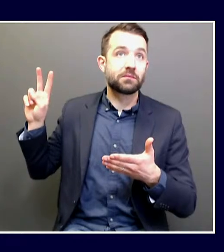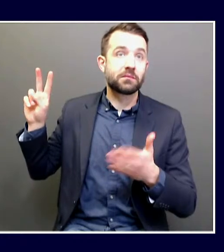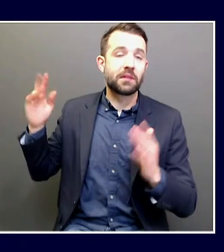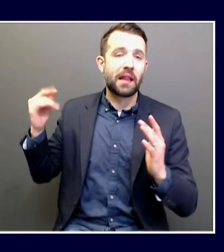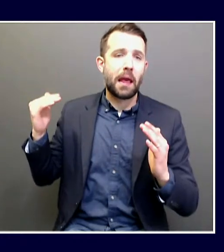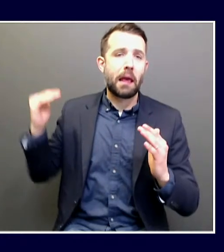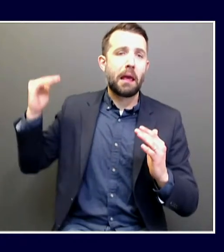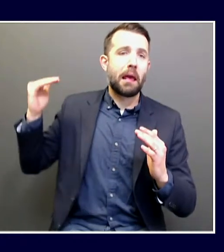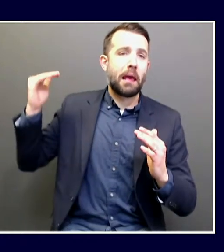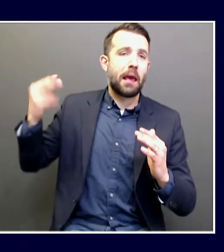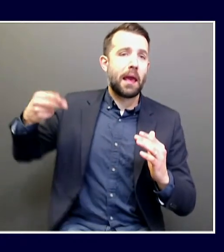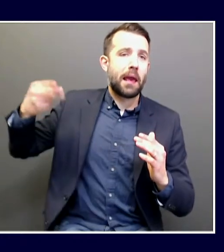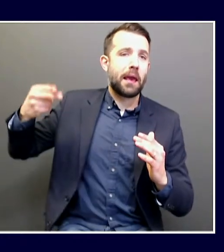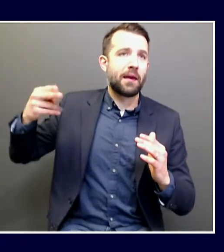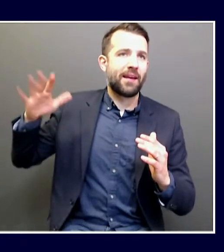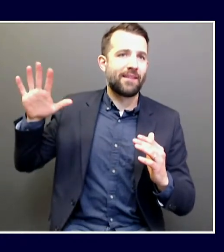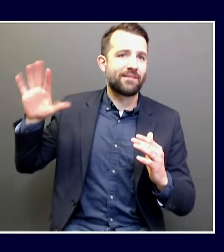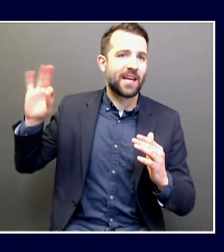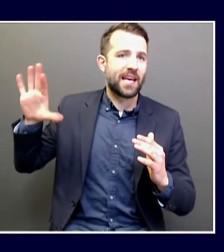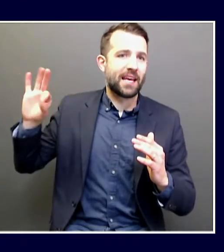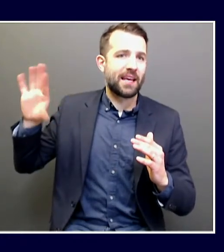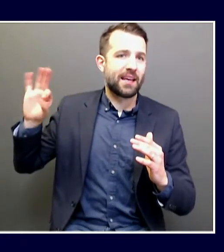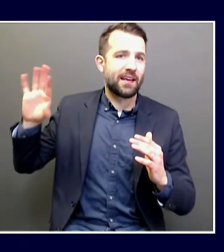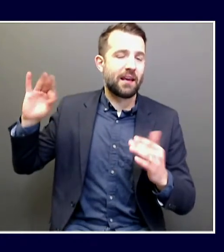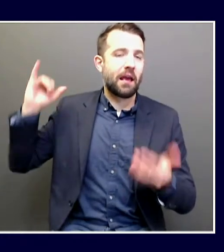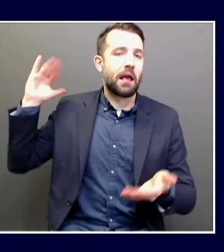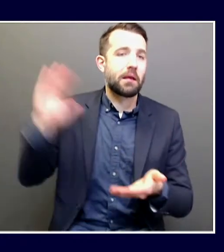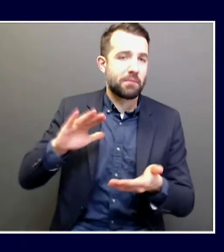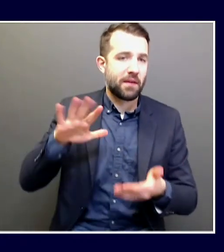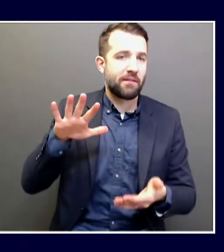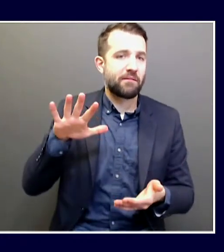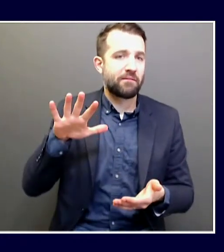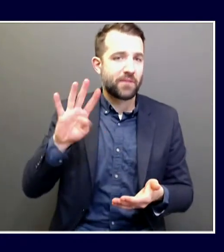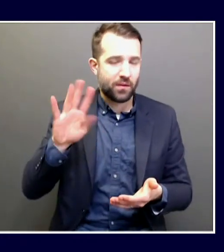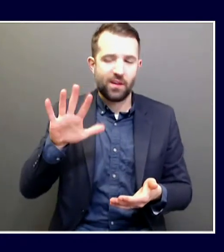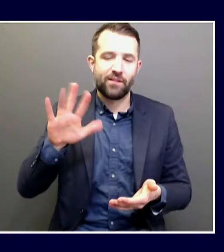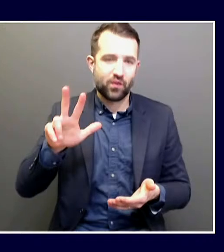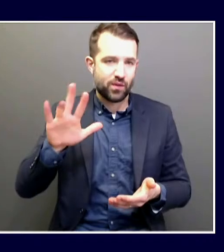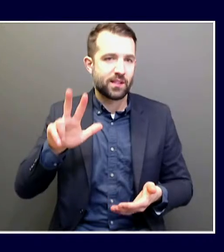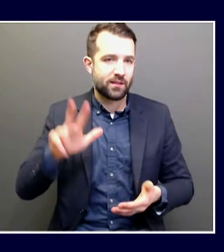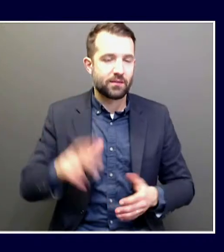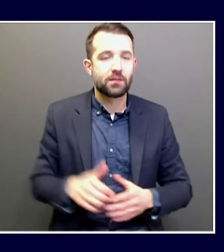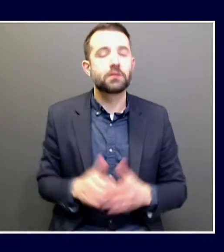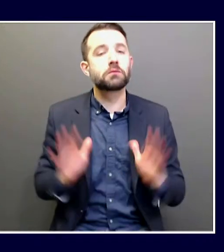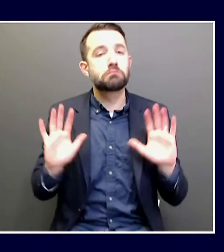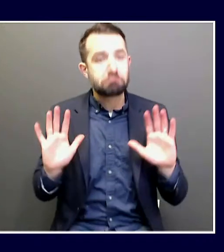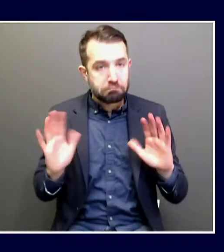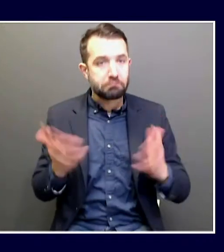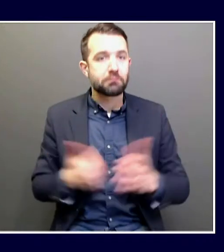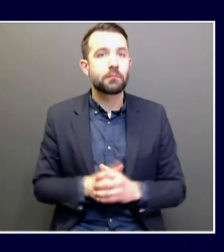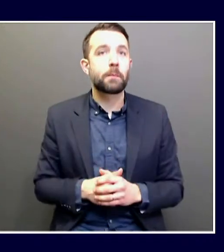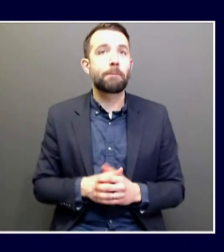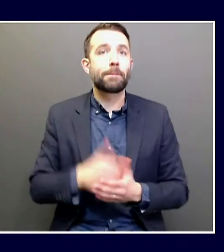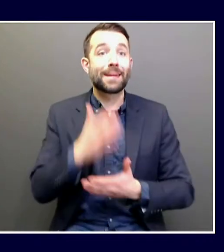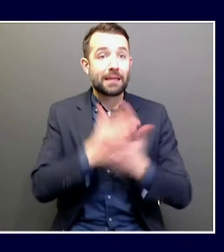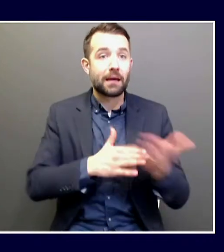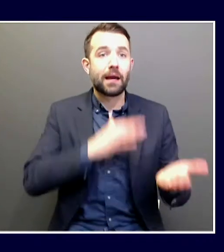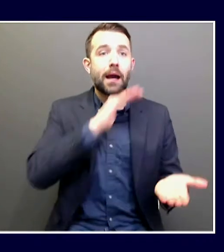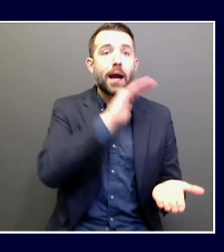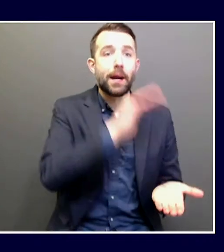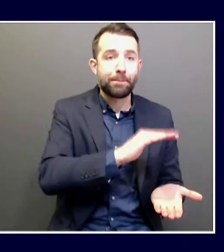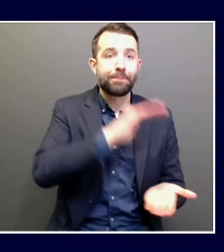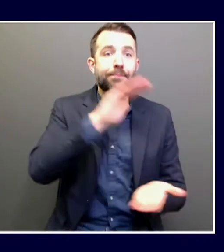at 59. What does all that mean? Well, what it means is that we've seen a decrease in the relative